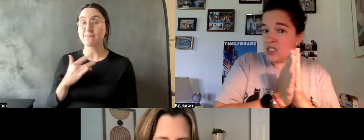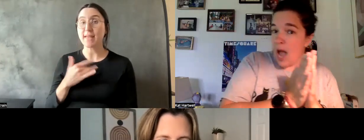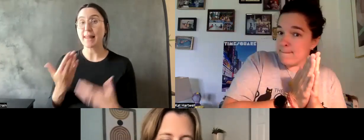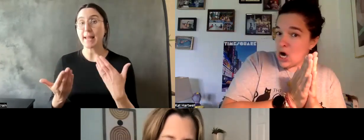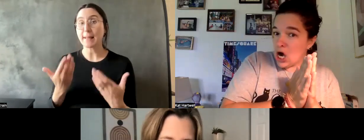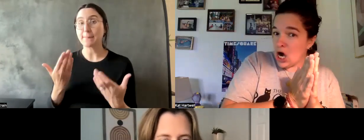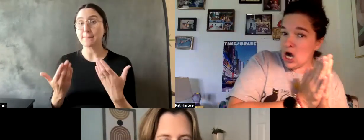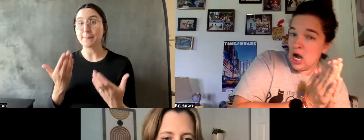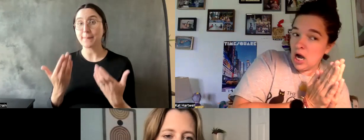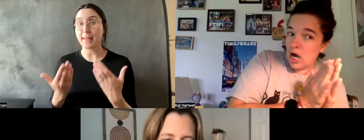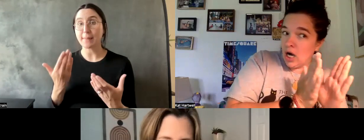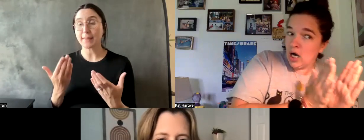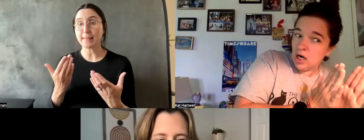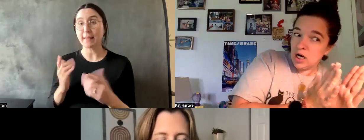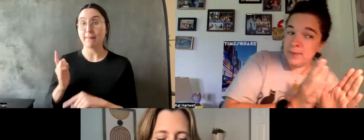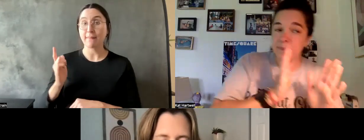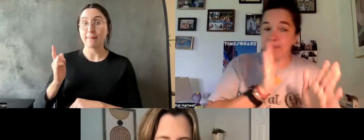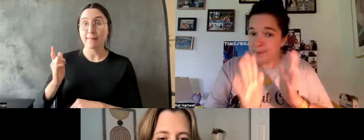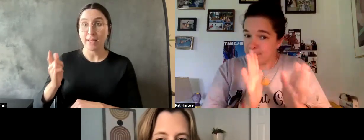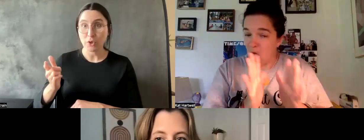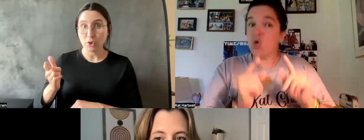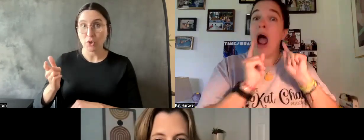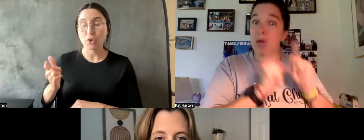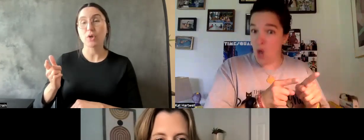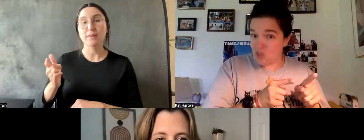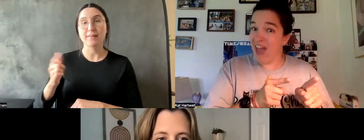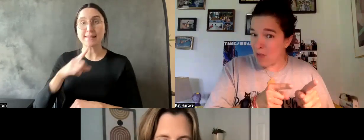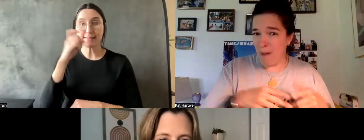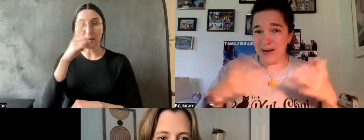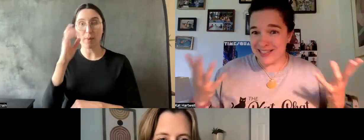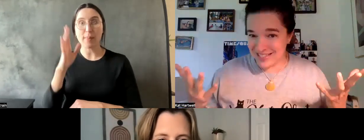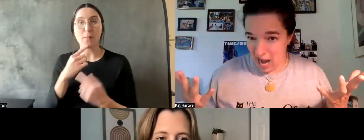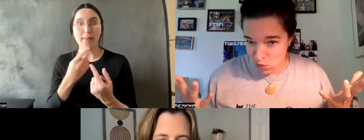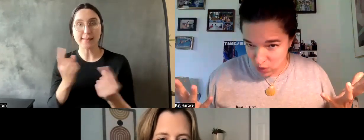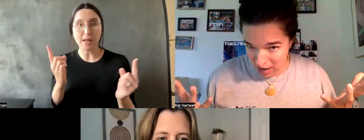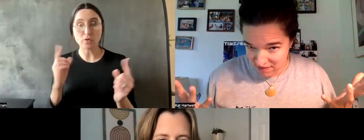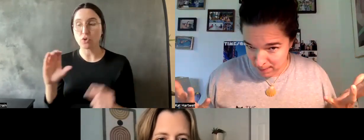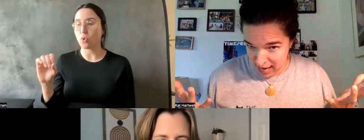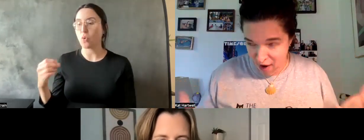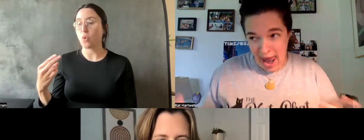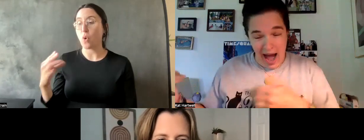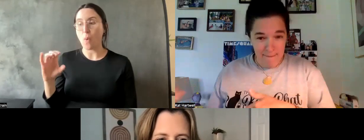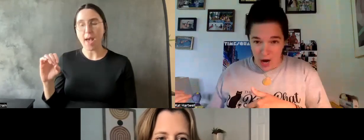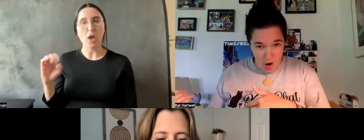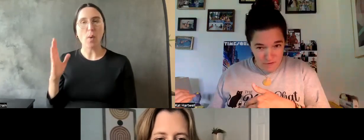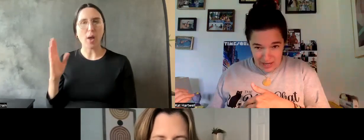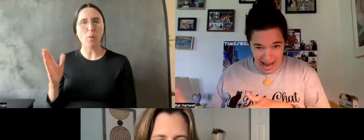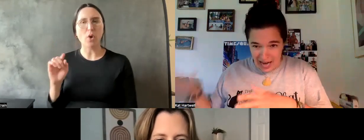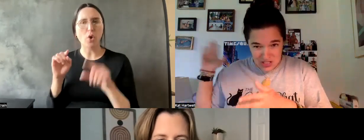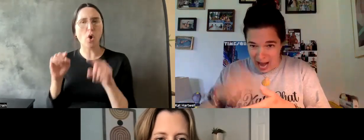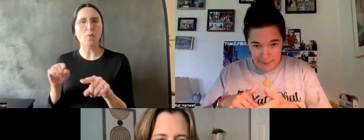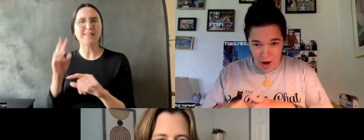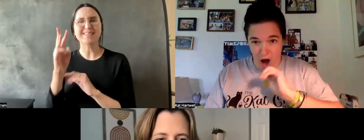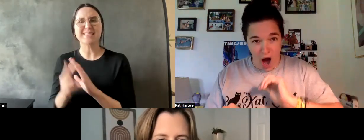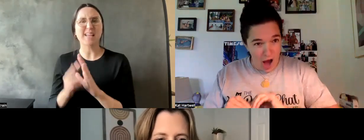spring, summer. yeah, So I'm gonna go to that one because it's hours away from here. And my girlfriend and